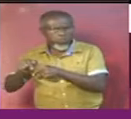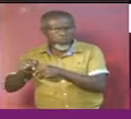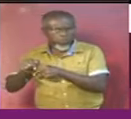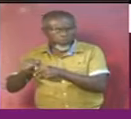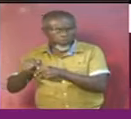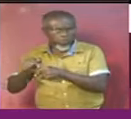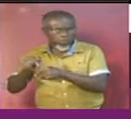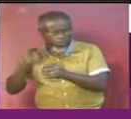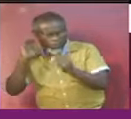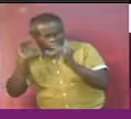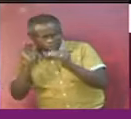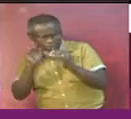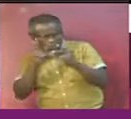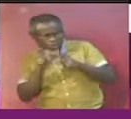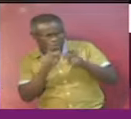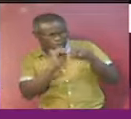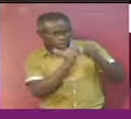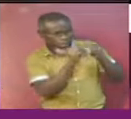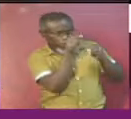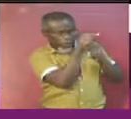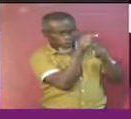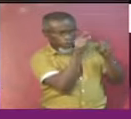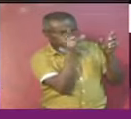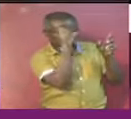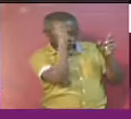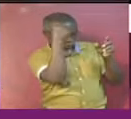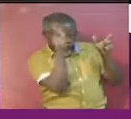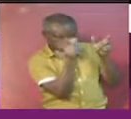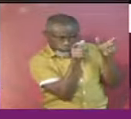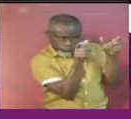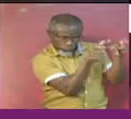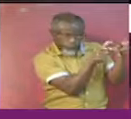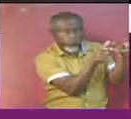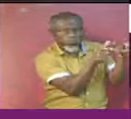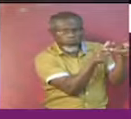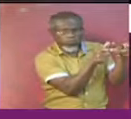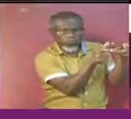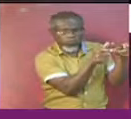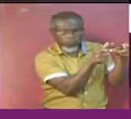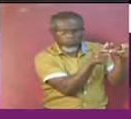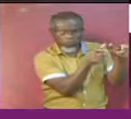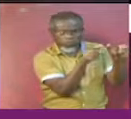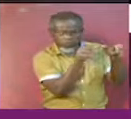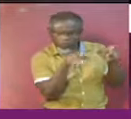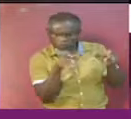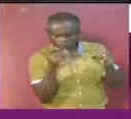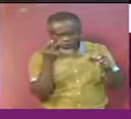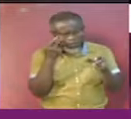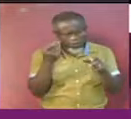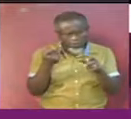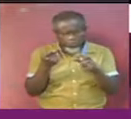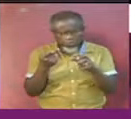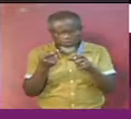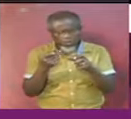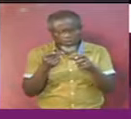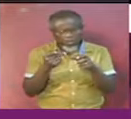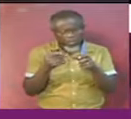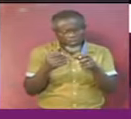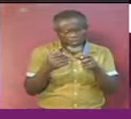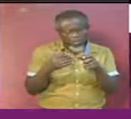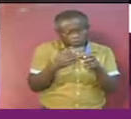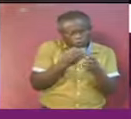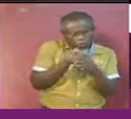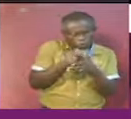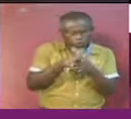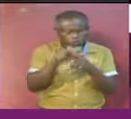state-designated health facilities. And do we have any data as to how many of those fatalities took place at the ICU/HDU?